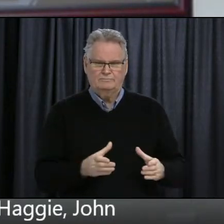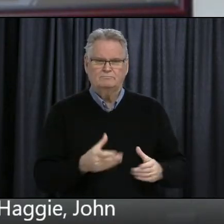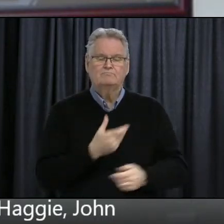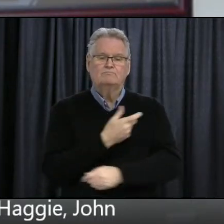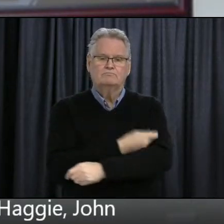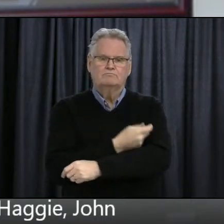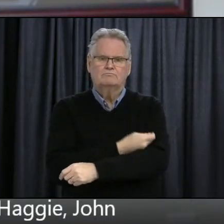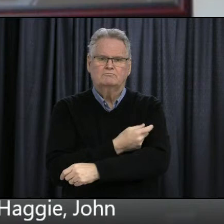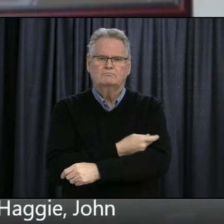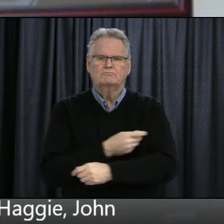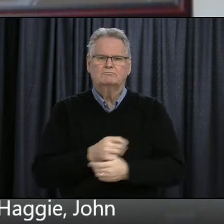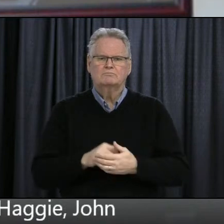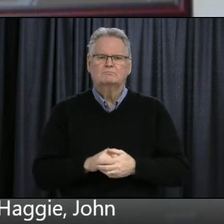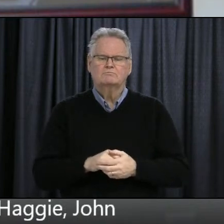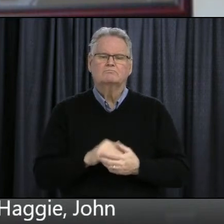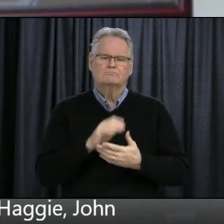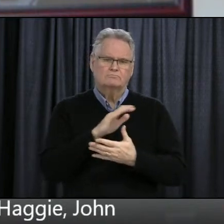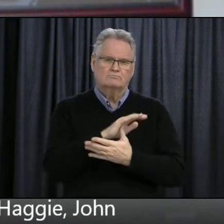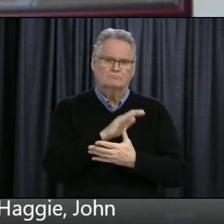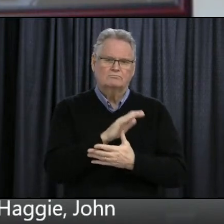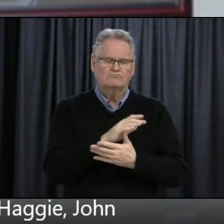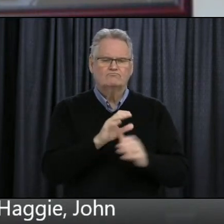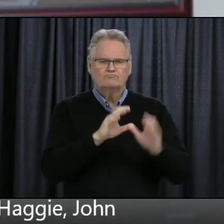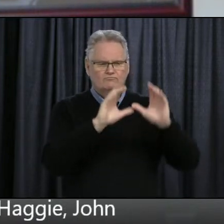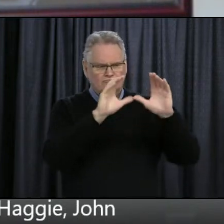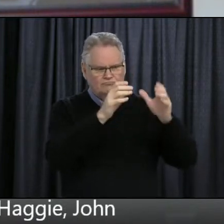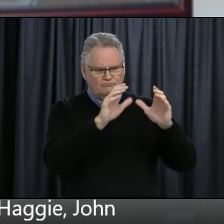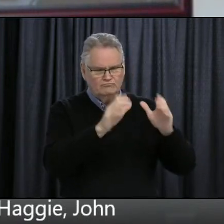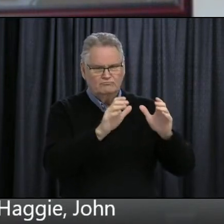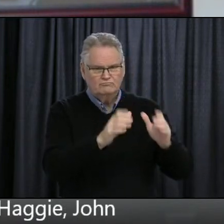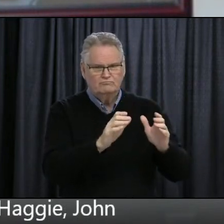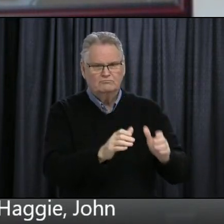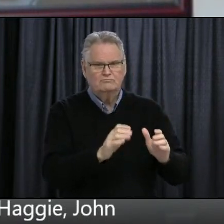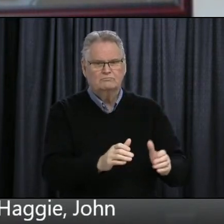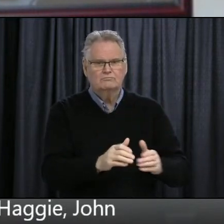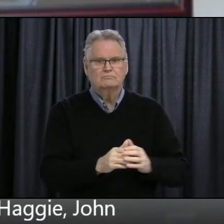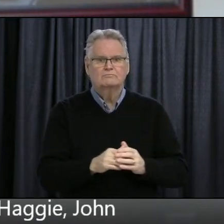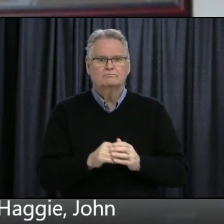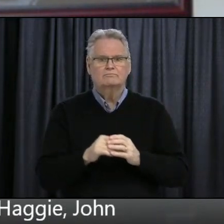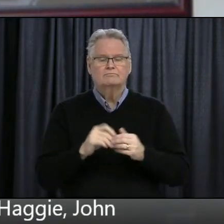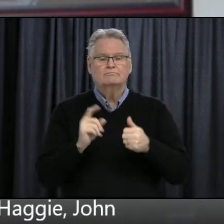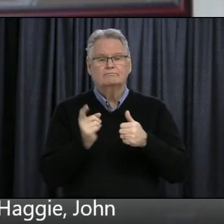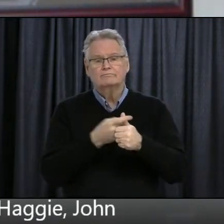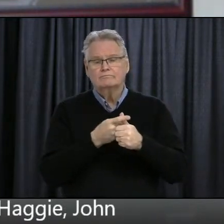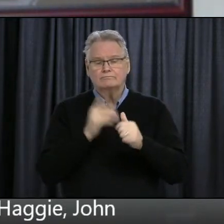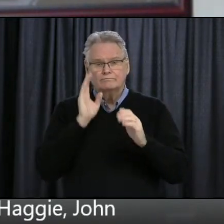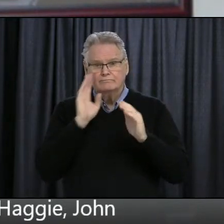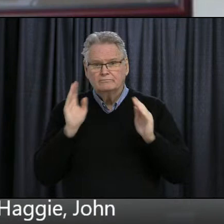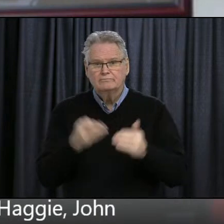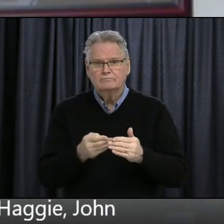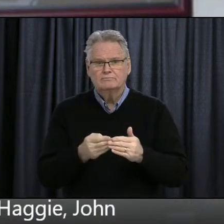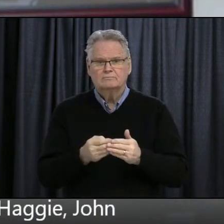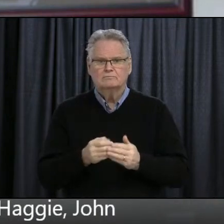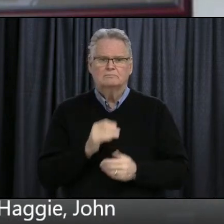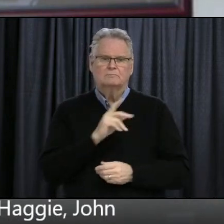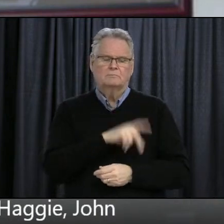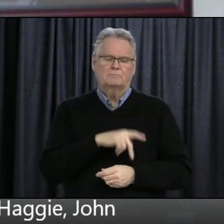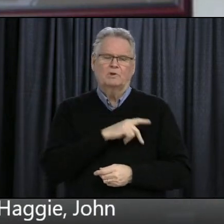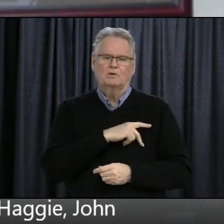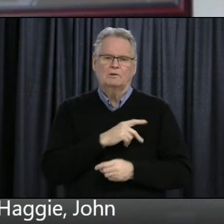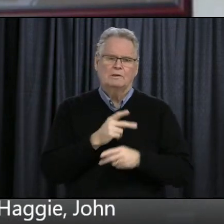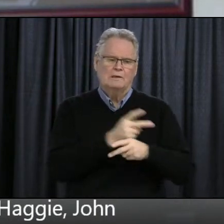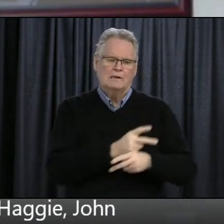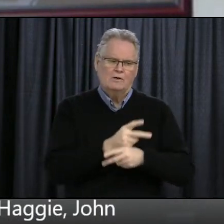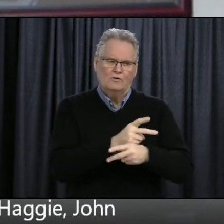is to move away from those in congregate living, by which we mean long-term care or personal care homes, and then work our way down the